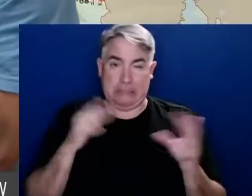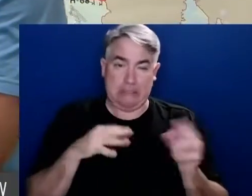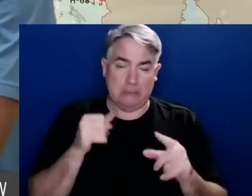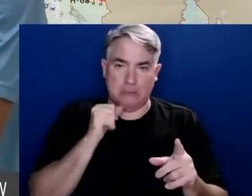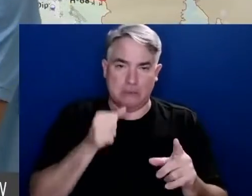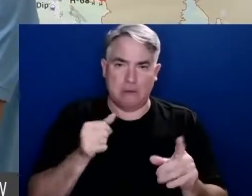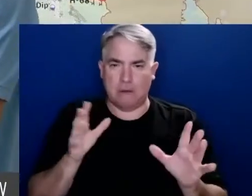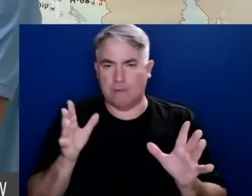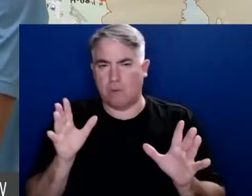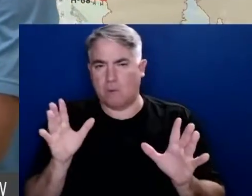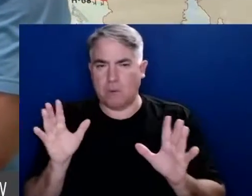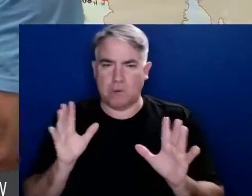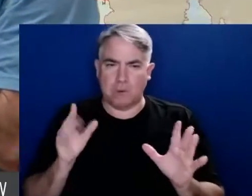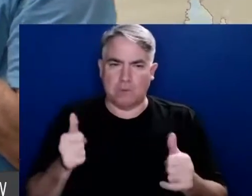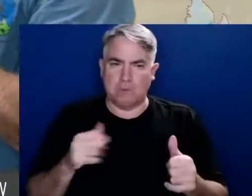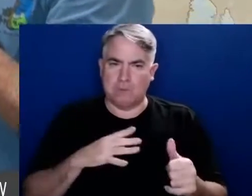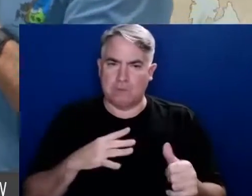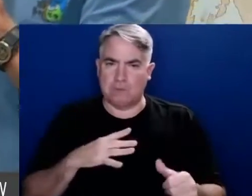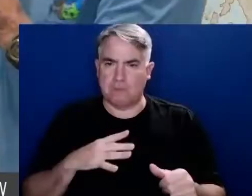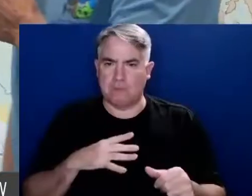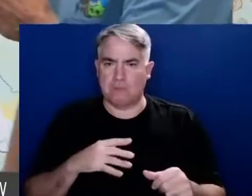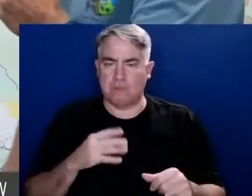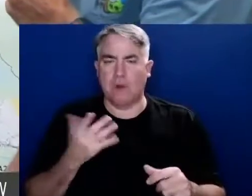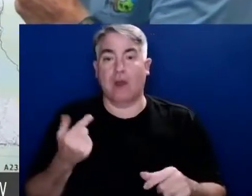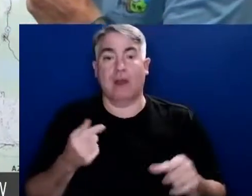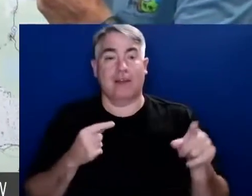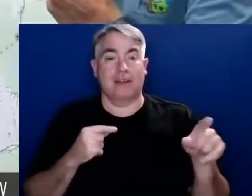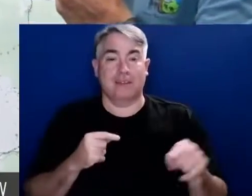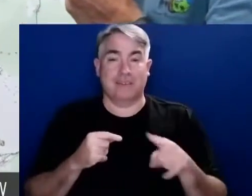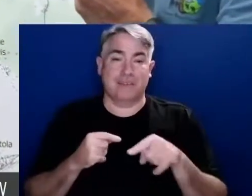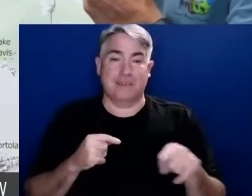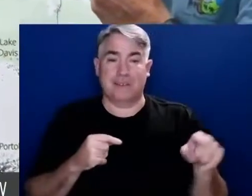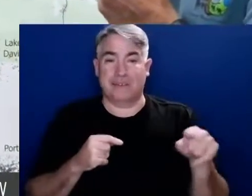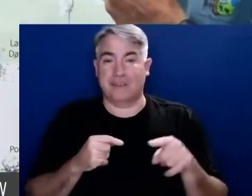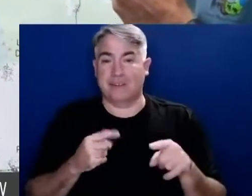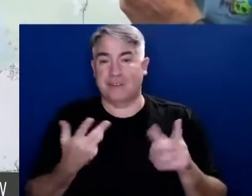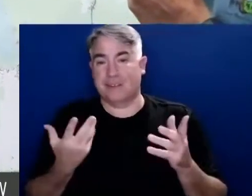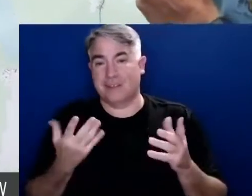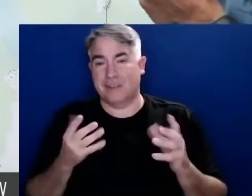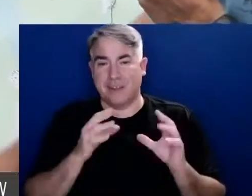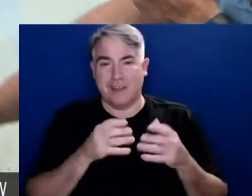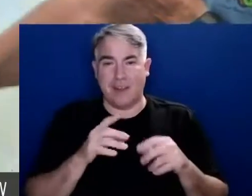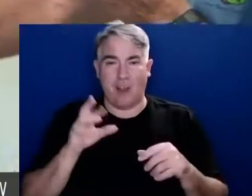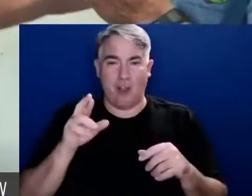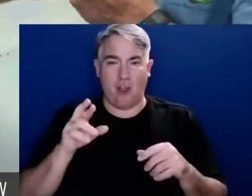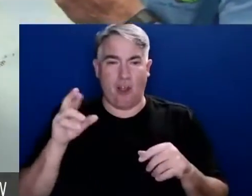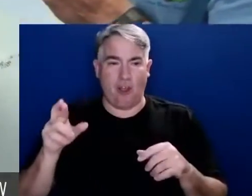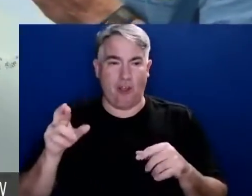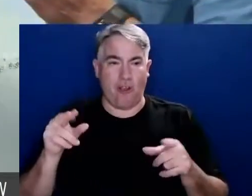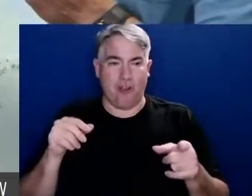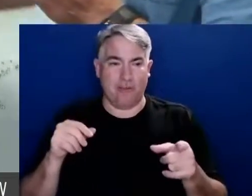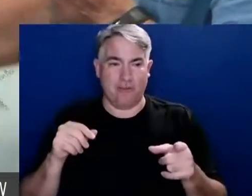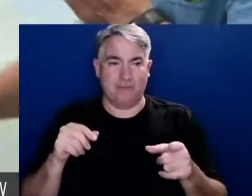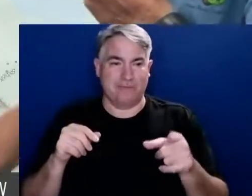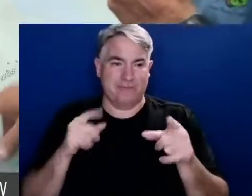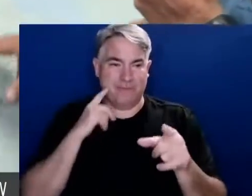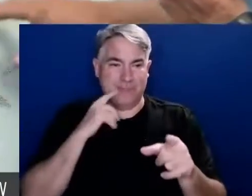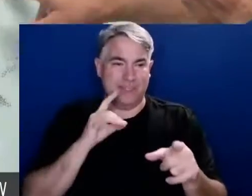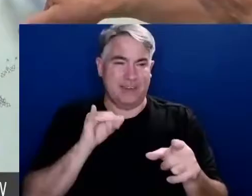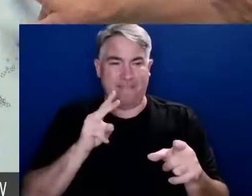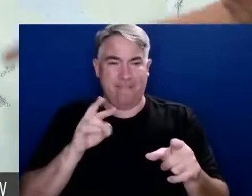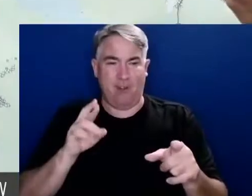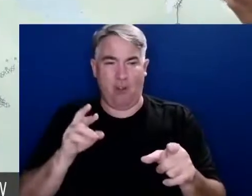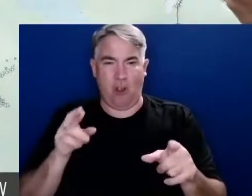in Devil's Punch Bowl. Coming around on Division Romeo, that stretches pretty much from Grizzly over to